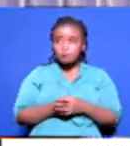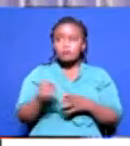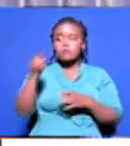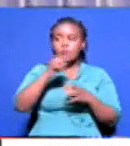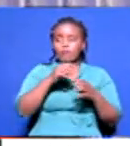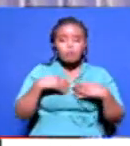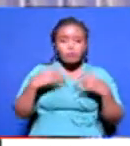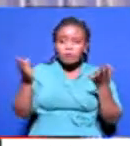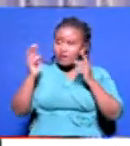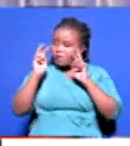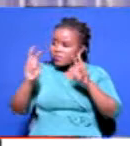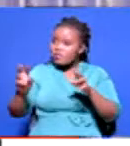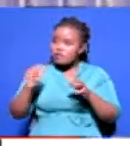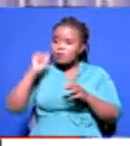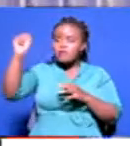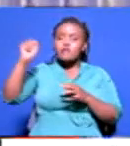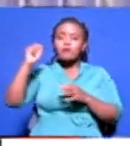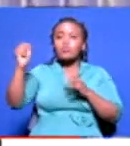political leaders moving around,